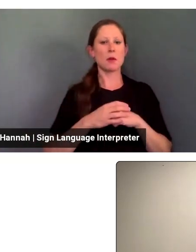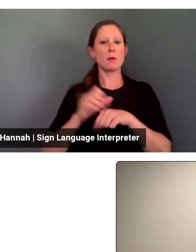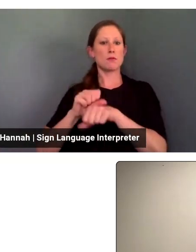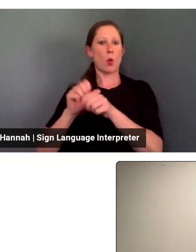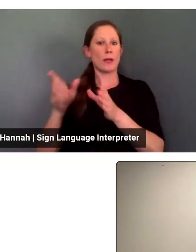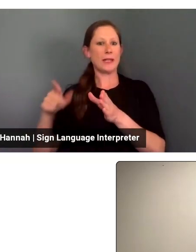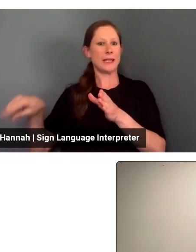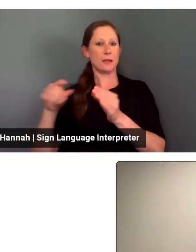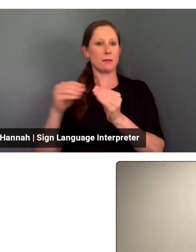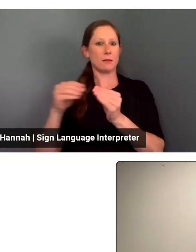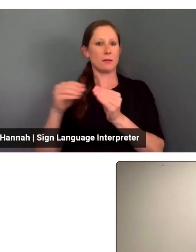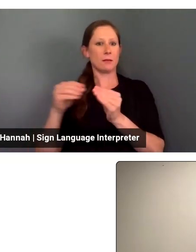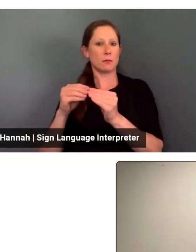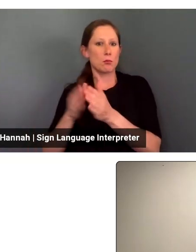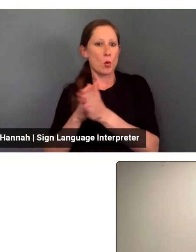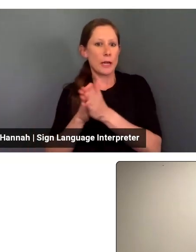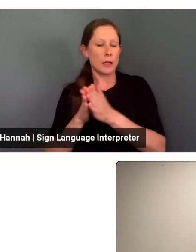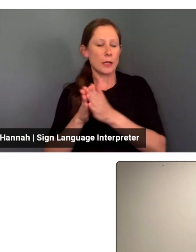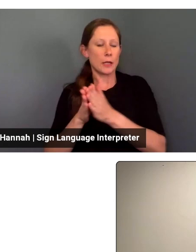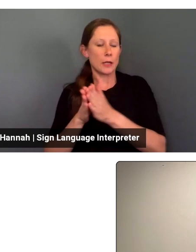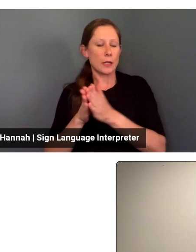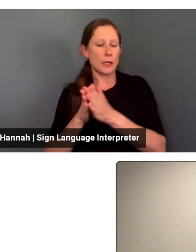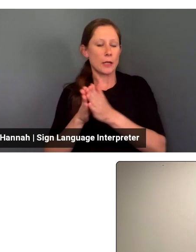we allocate